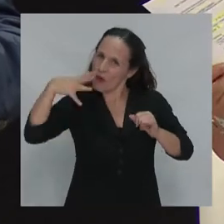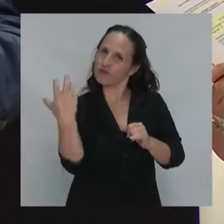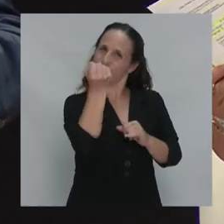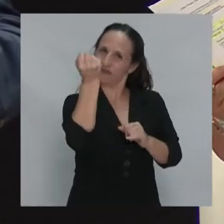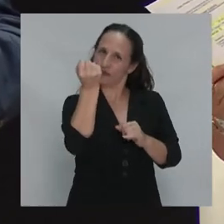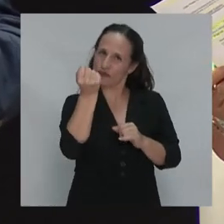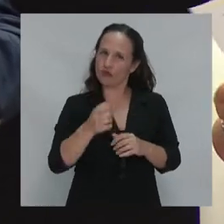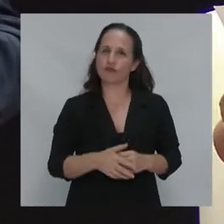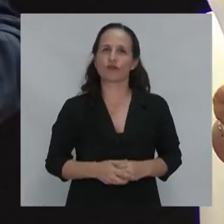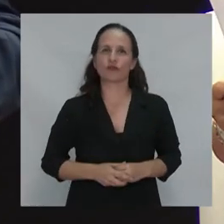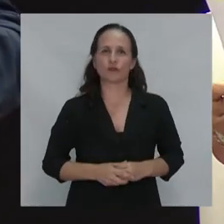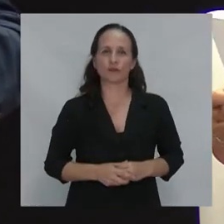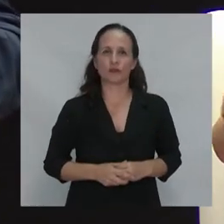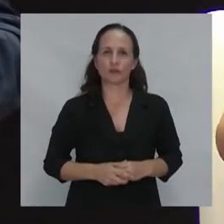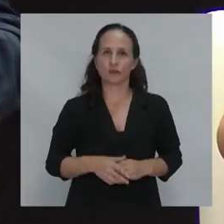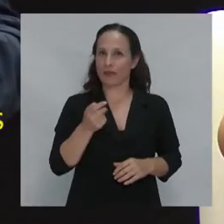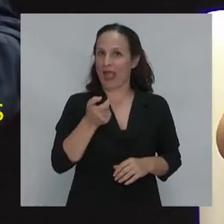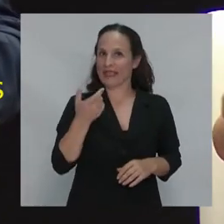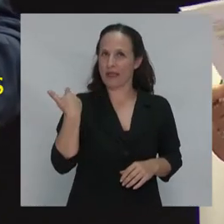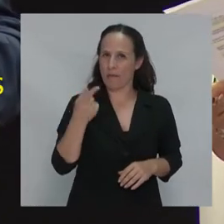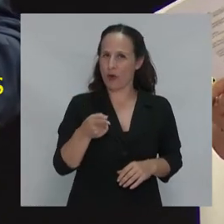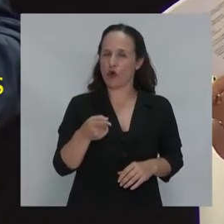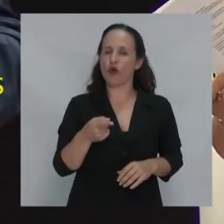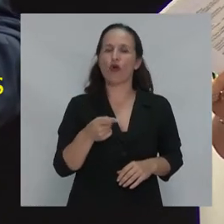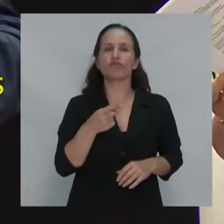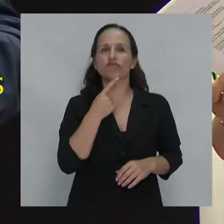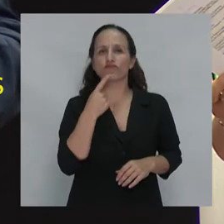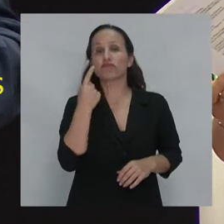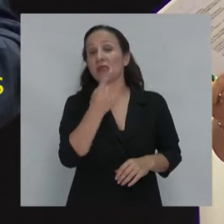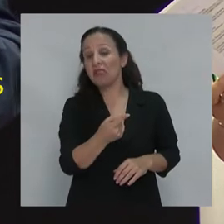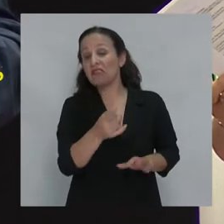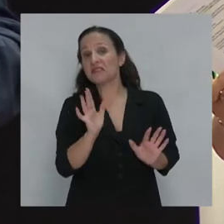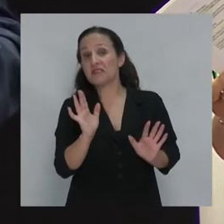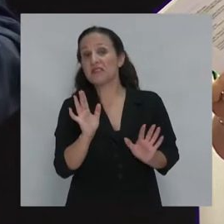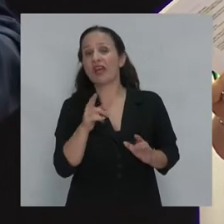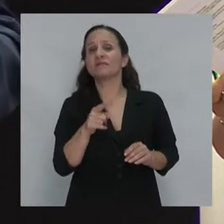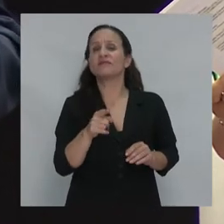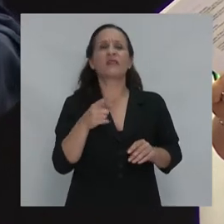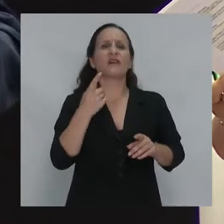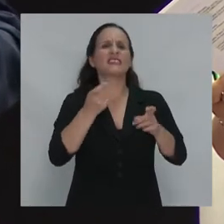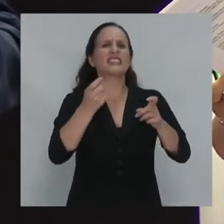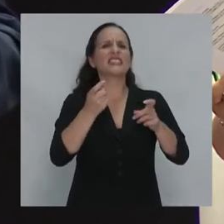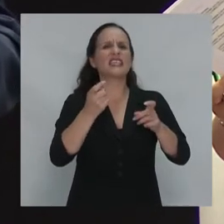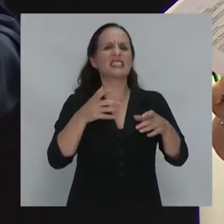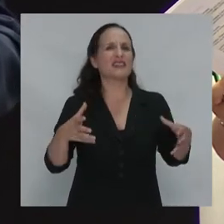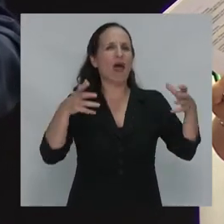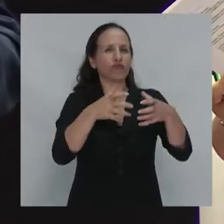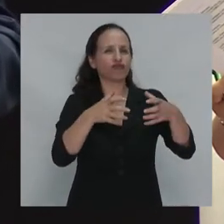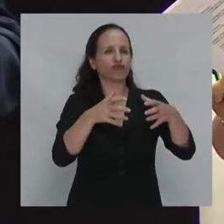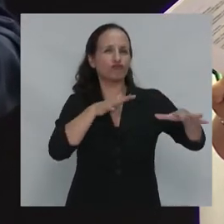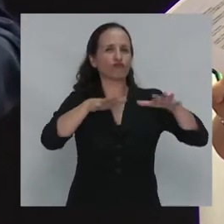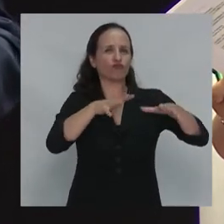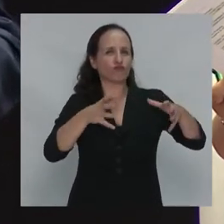fairly recently, we require a worldwide movement for democracy, decent work, ecological